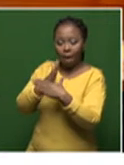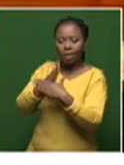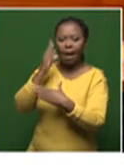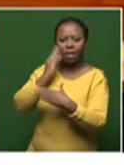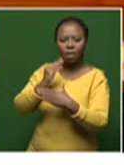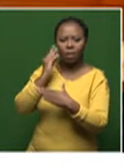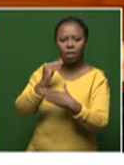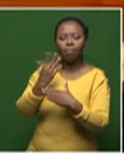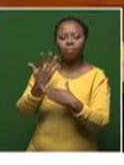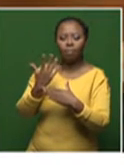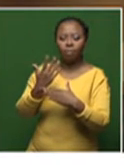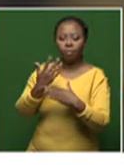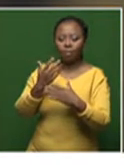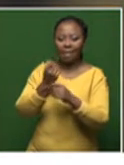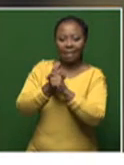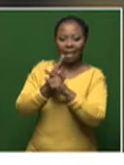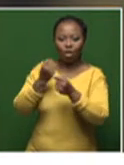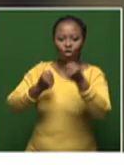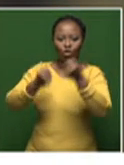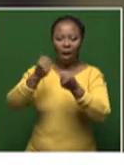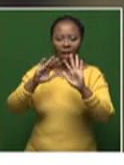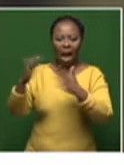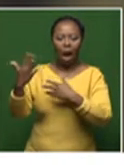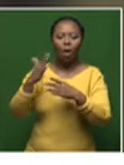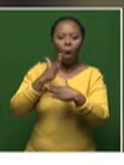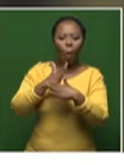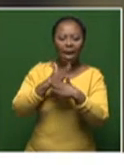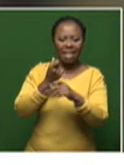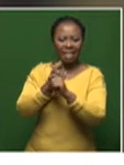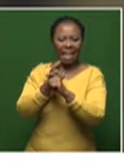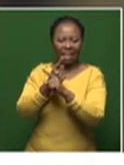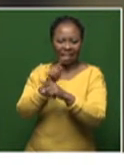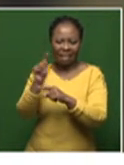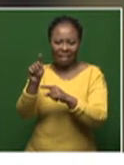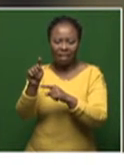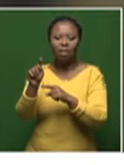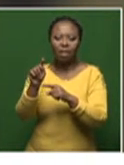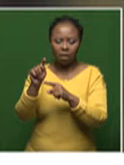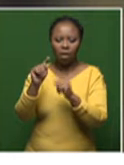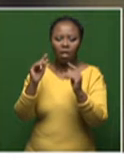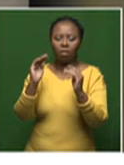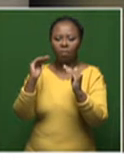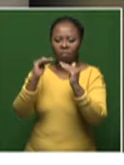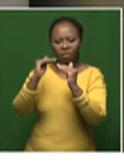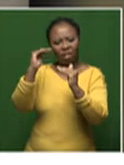of driving in a taxi. The work about the taxi also highlights the inequalities